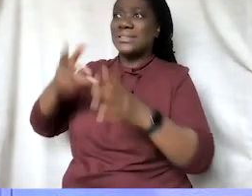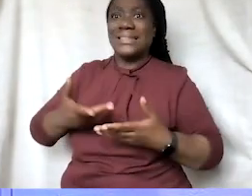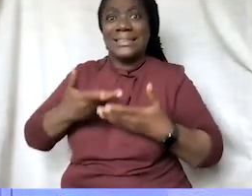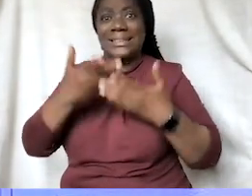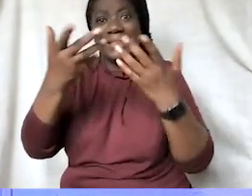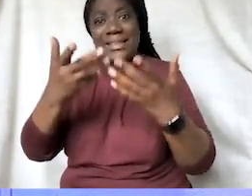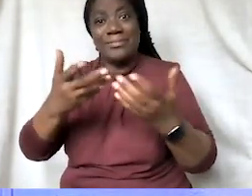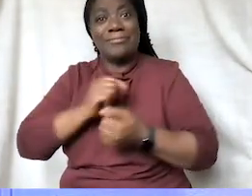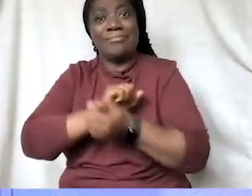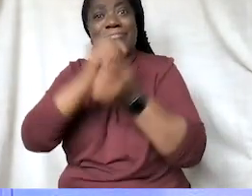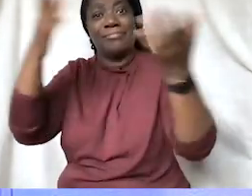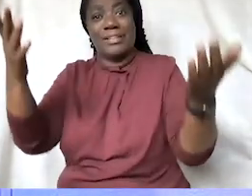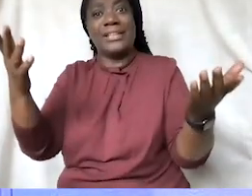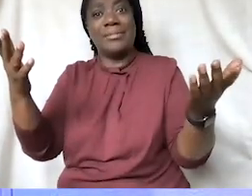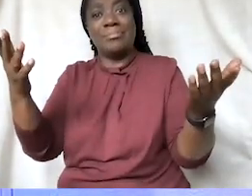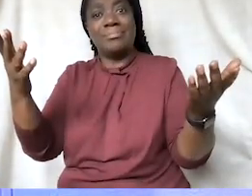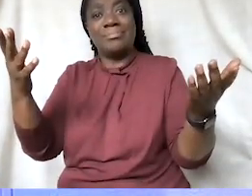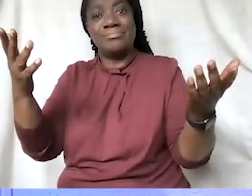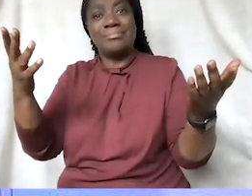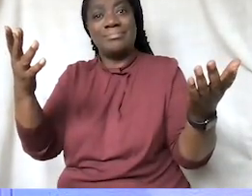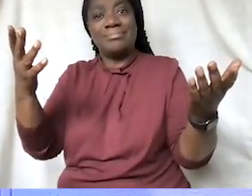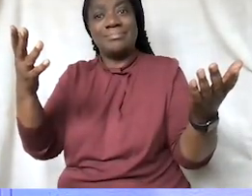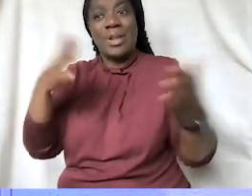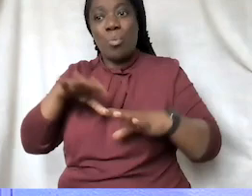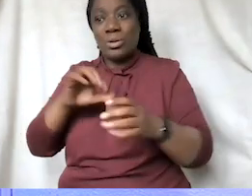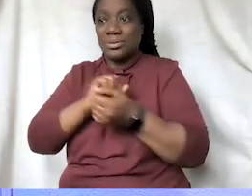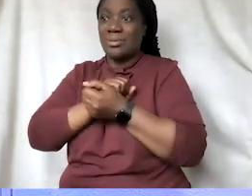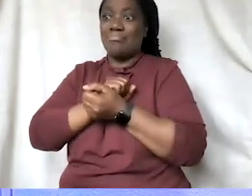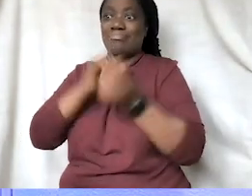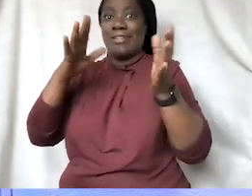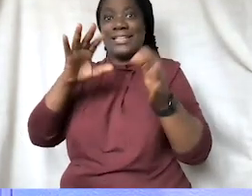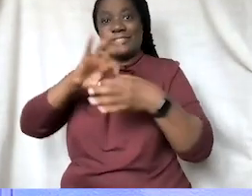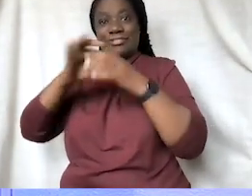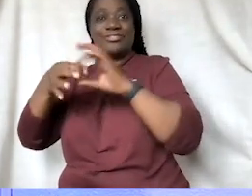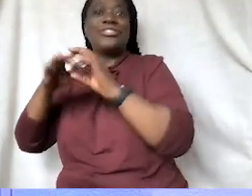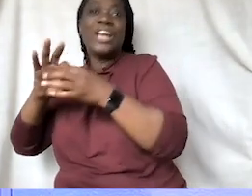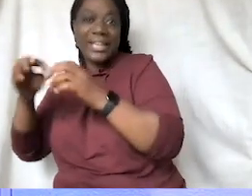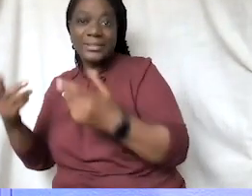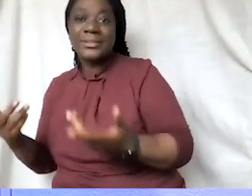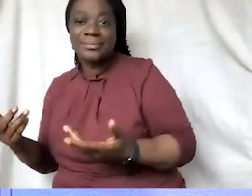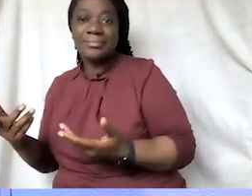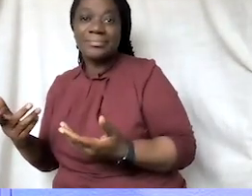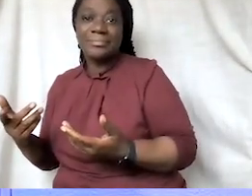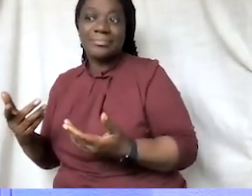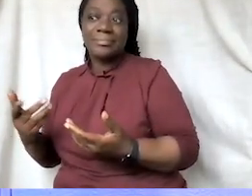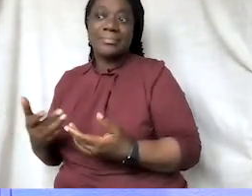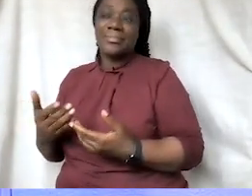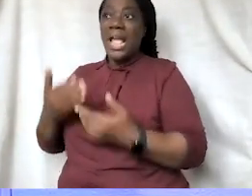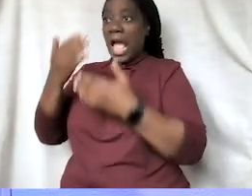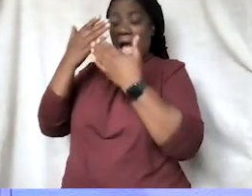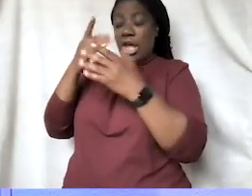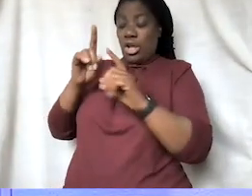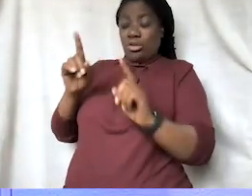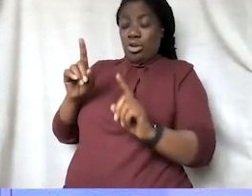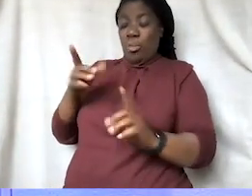your predicament. I don't know what you're going through tonight, but I've come by to let you know that God can